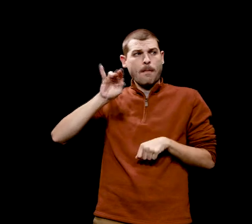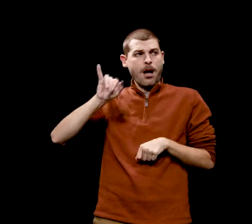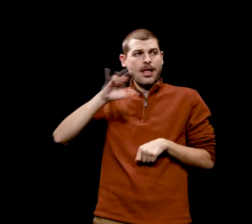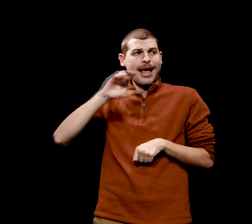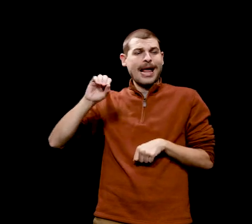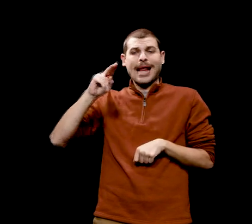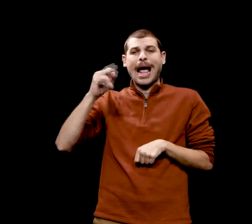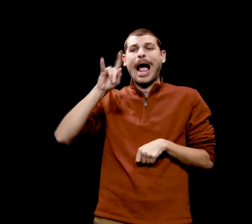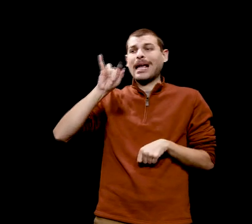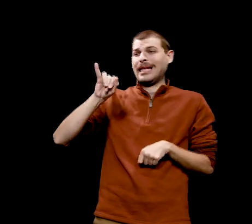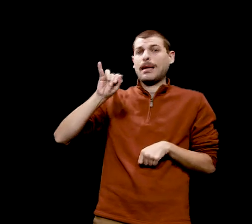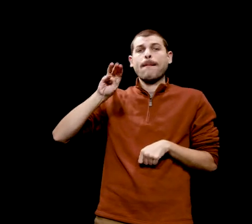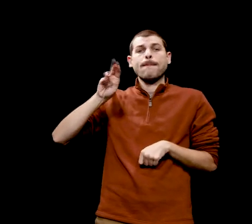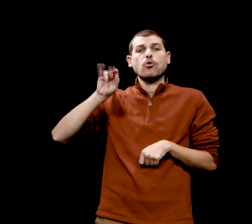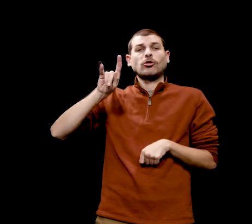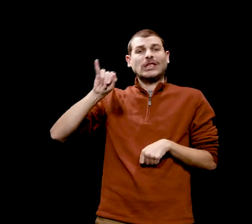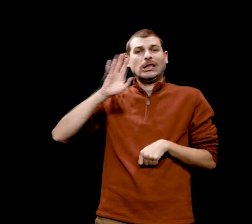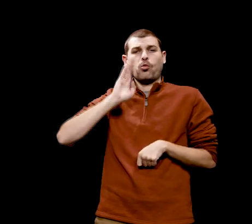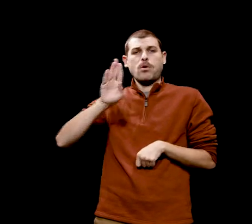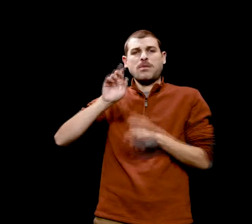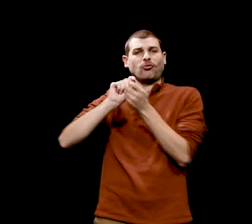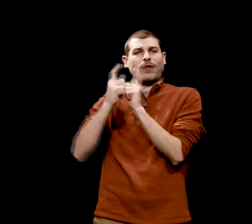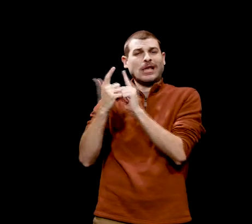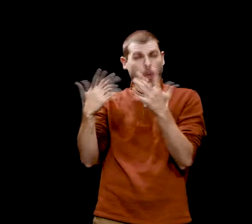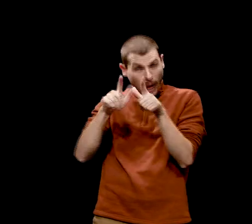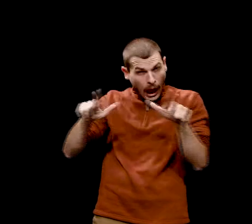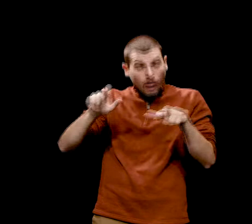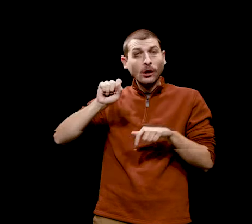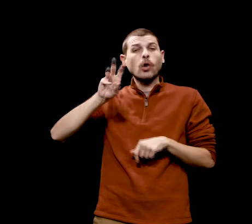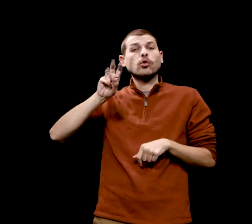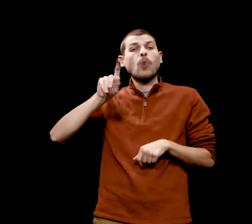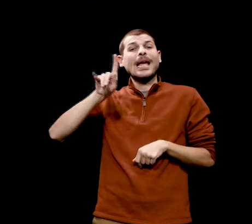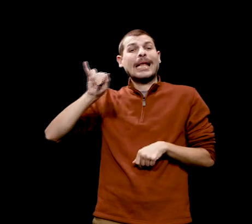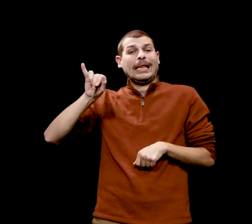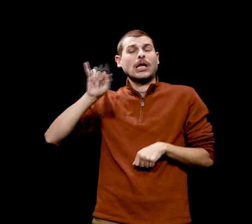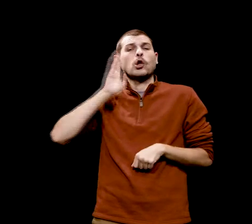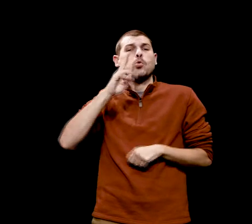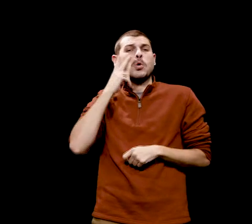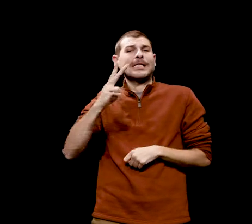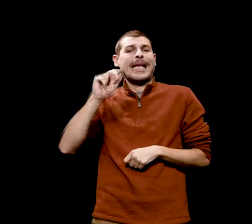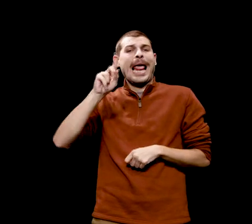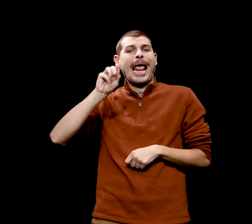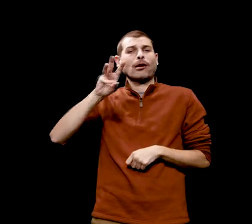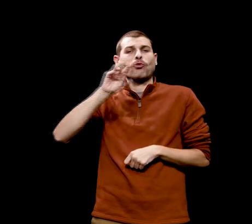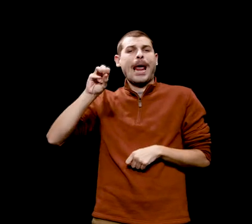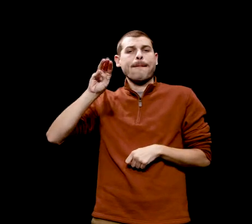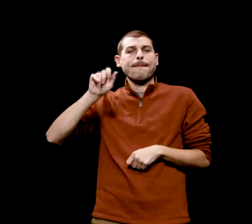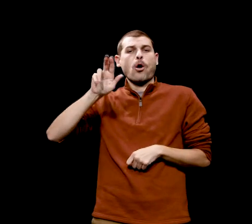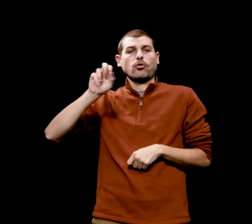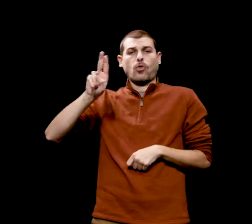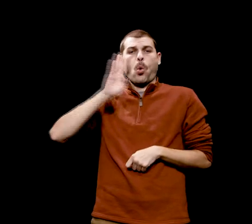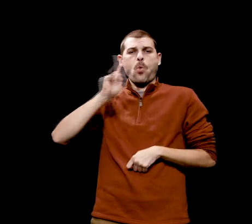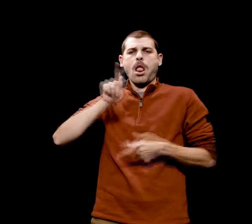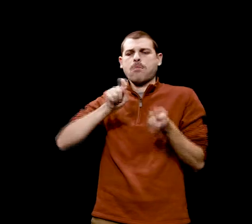will be translating into Swahili tonight. On your screens, you will be seeing Marceau Michel and Andrew Tolman alternating as our